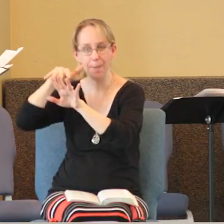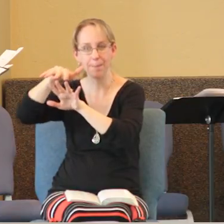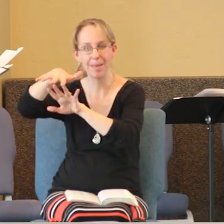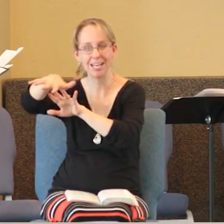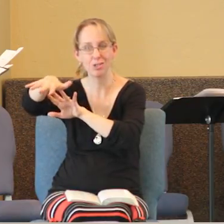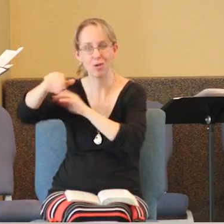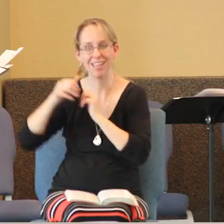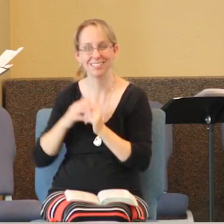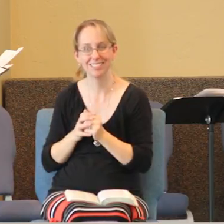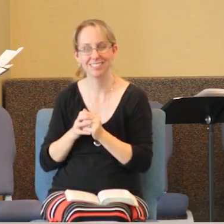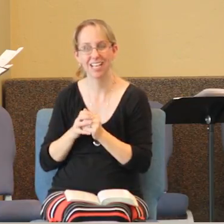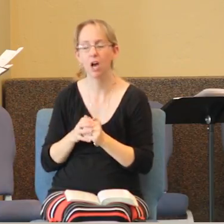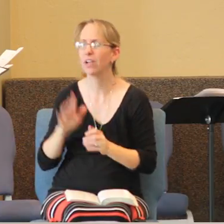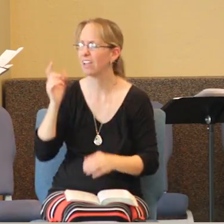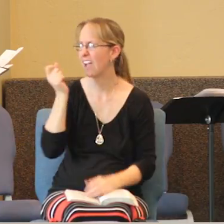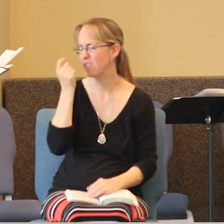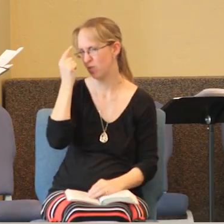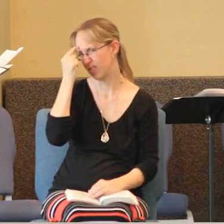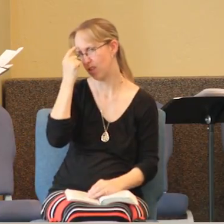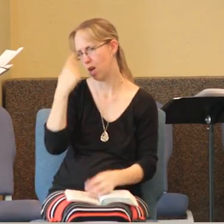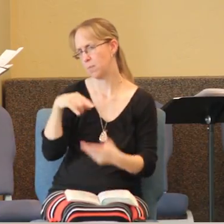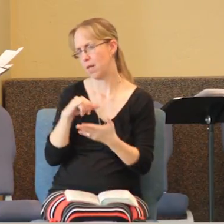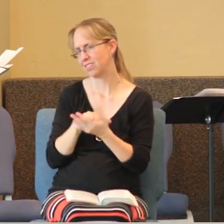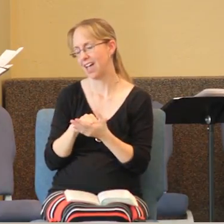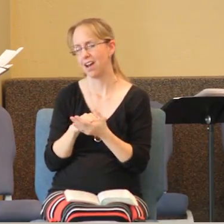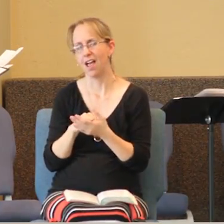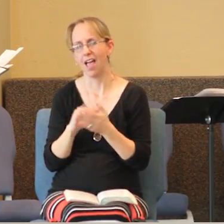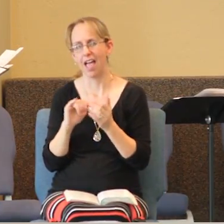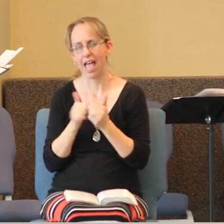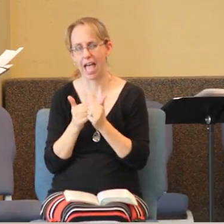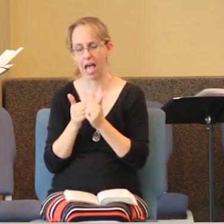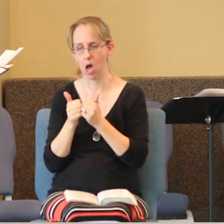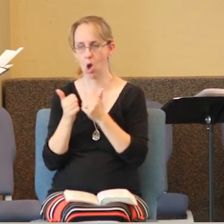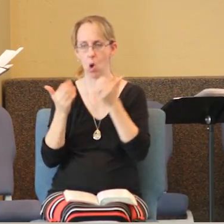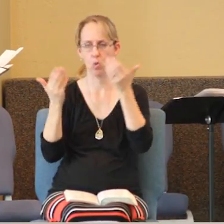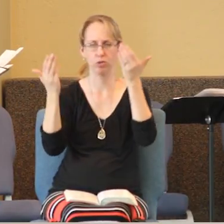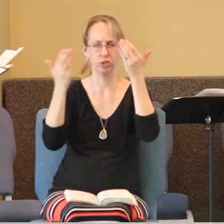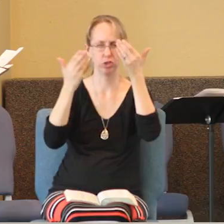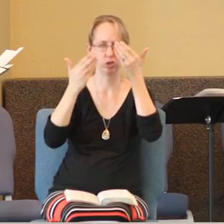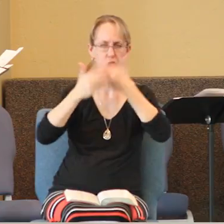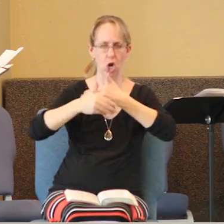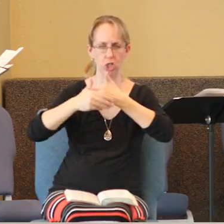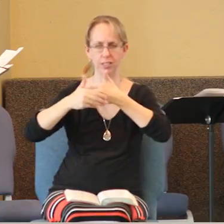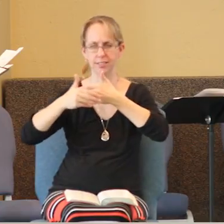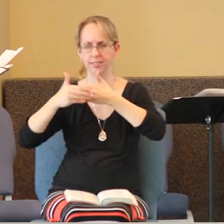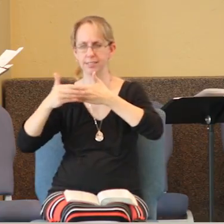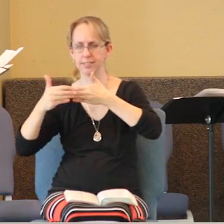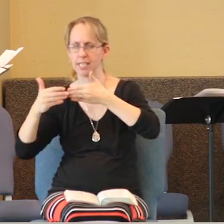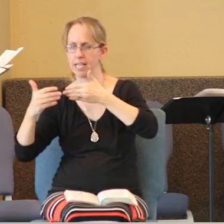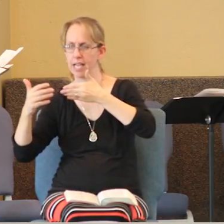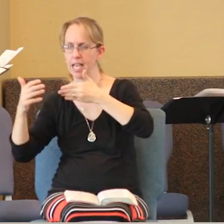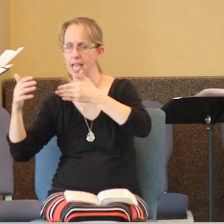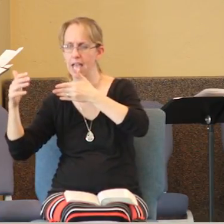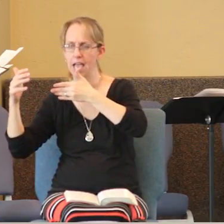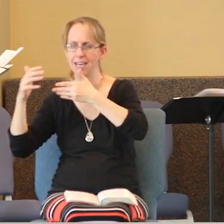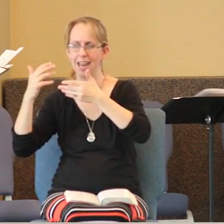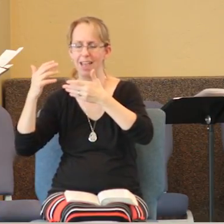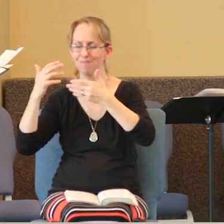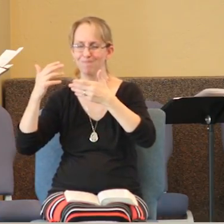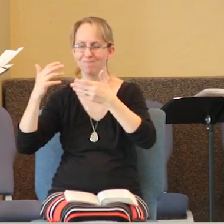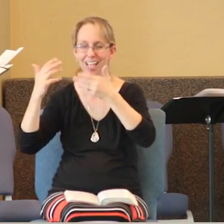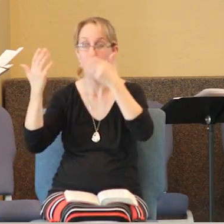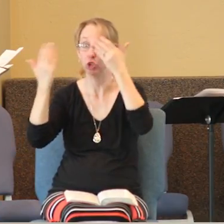it penetrates. Have you ever thought about this? Have you ever thought about how immense darkness is? When it's